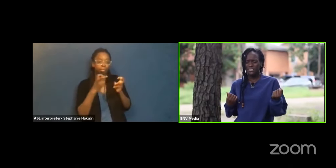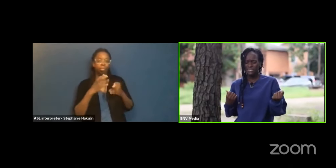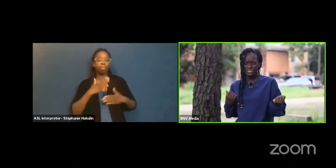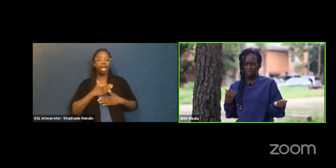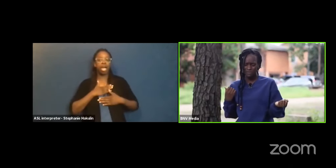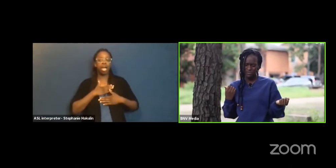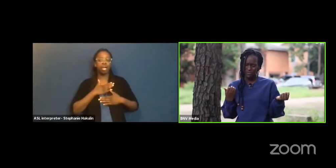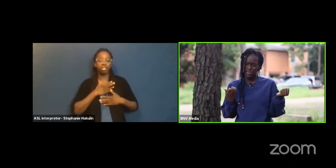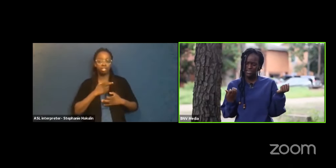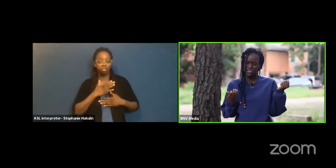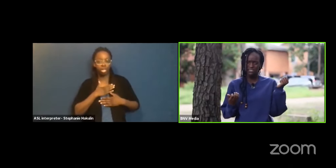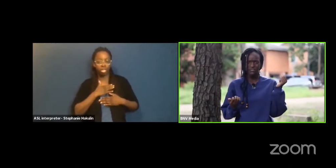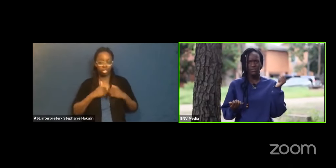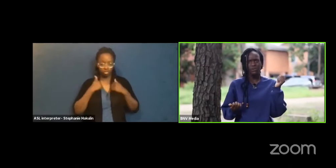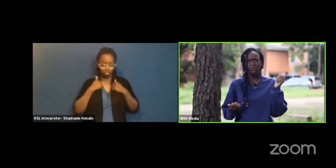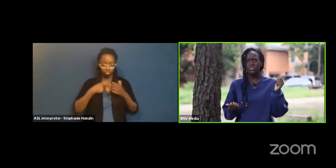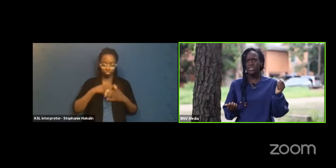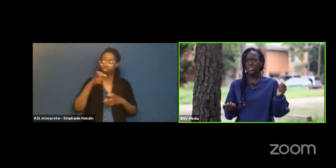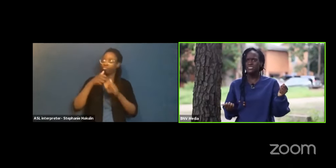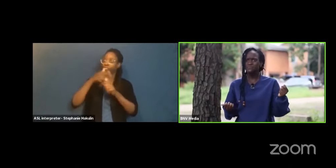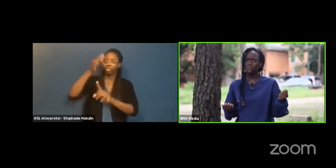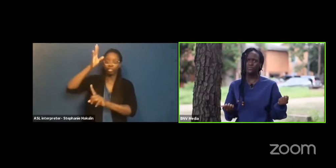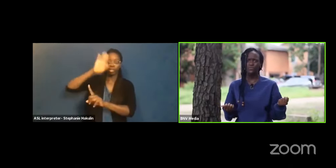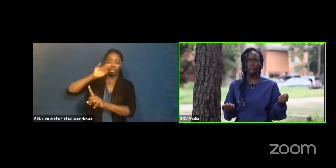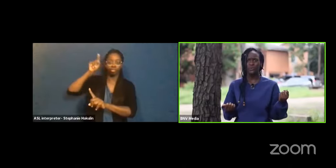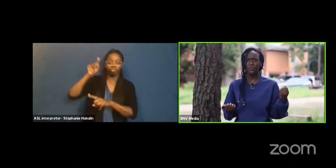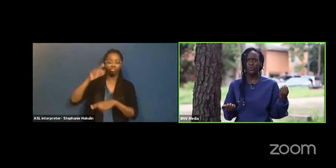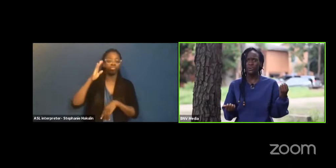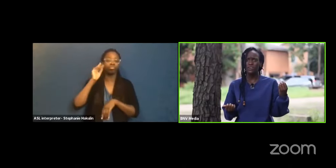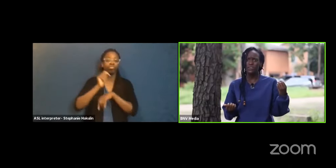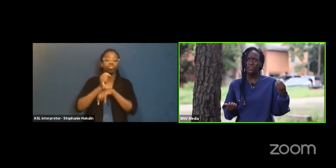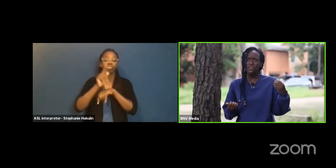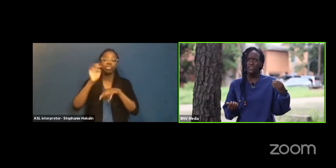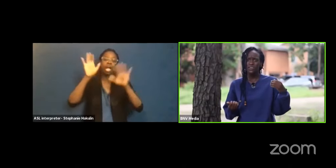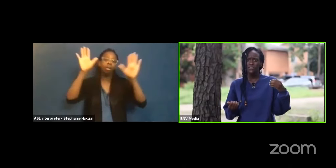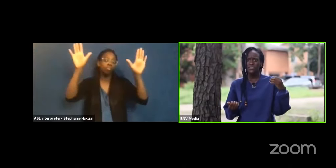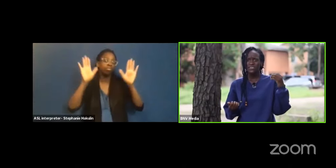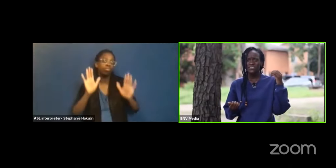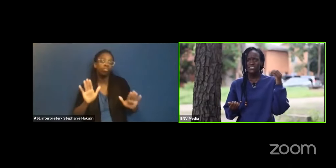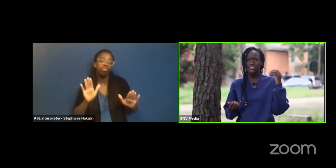Your body, the temple of greatness and all things beautiful.